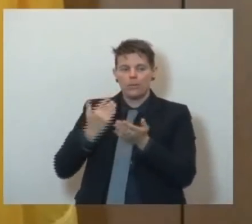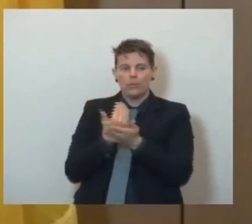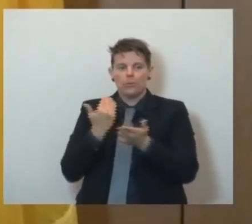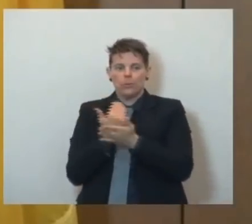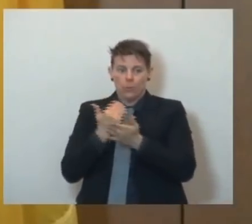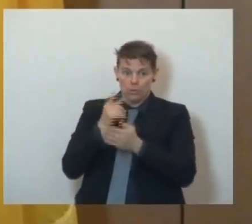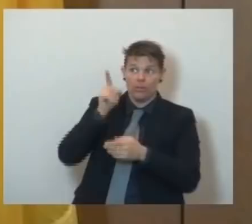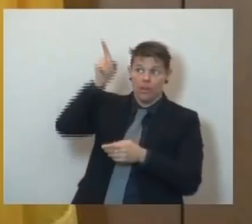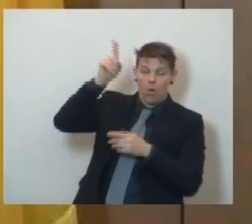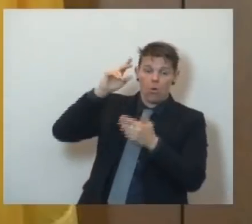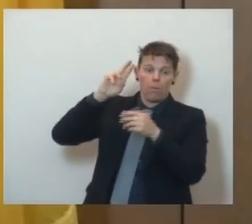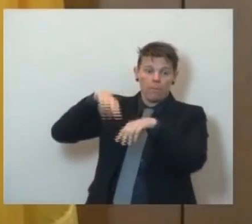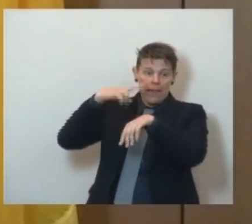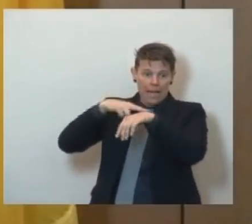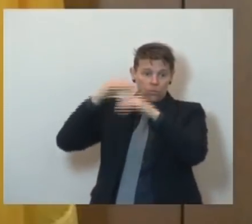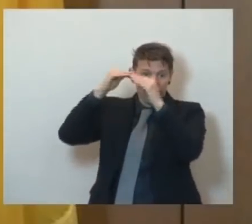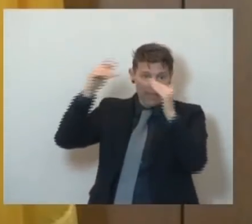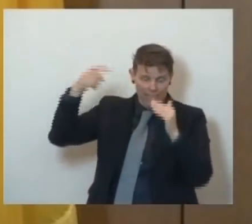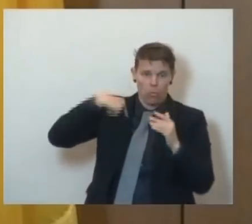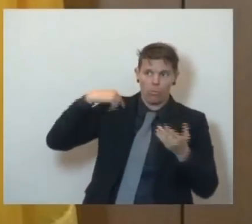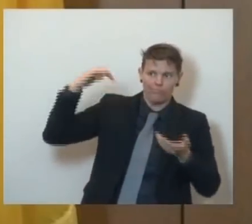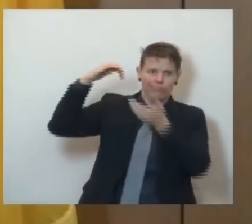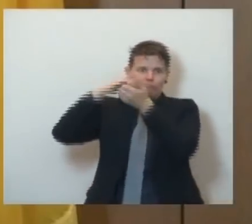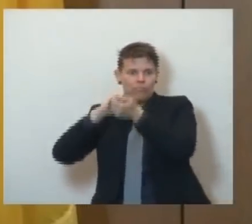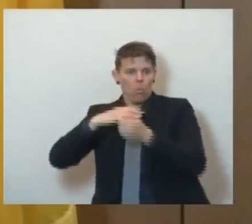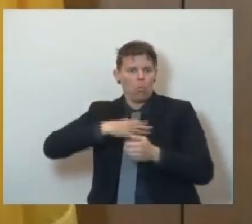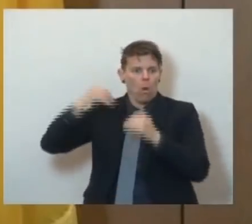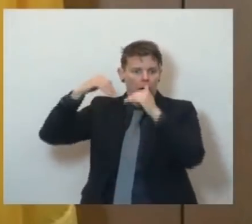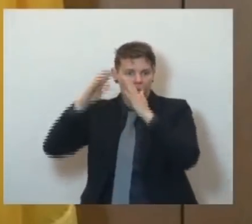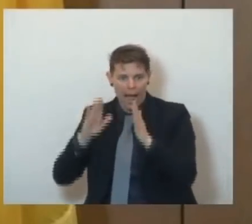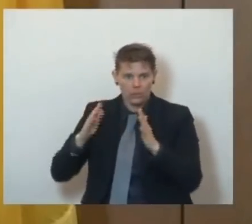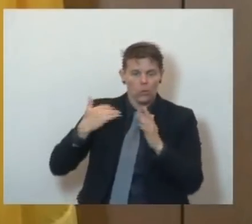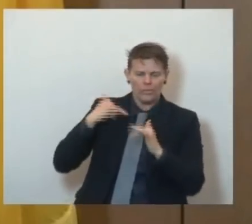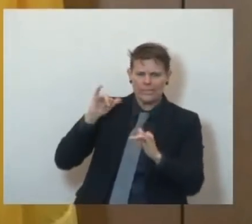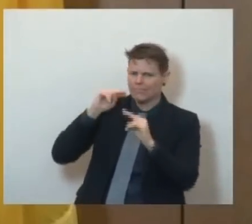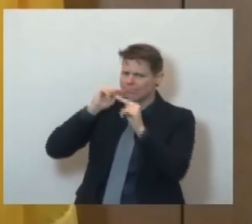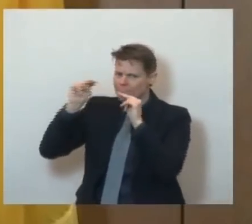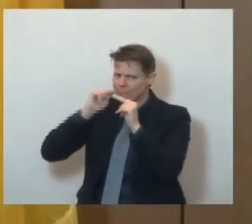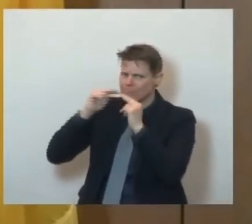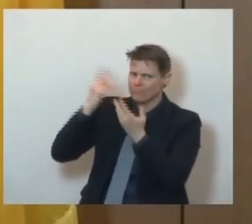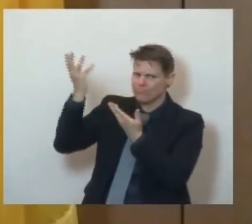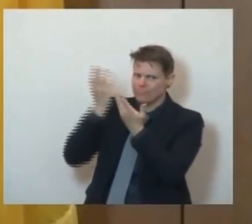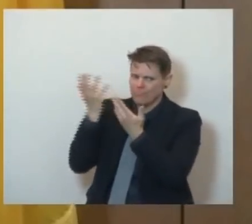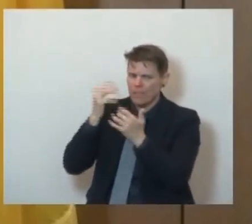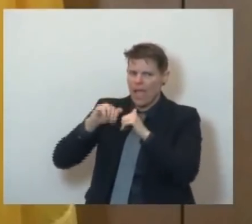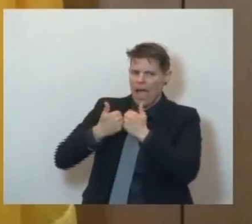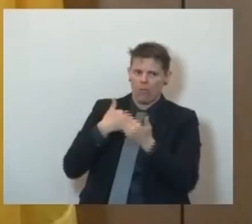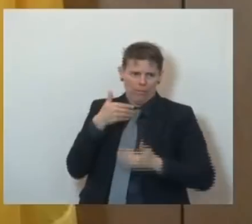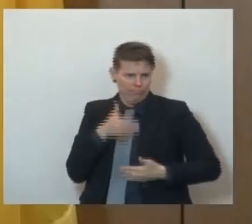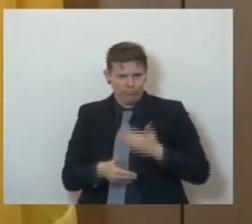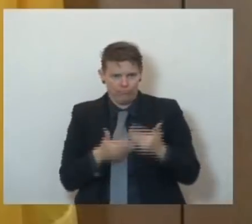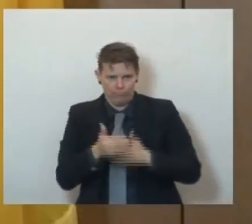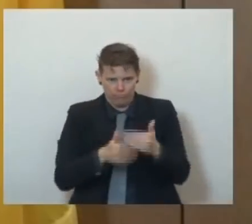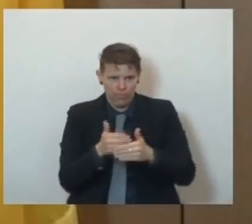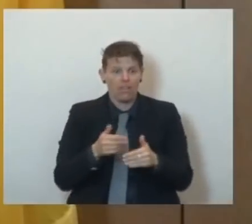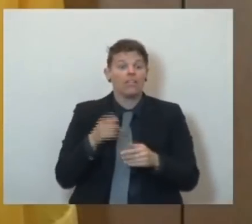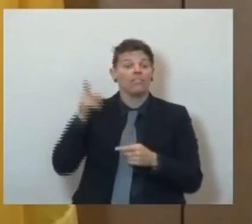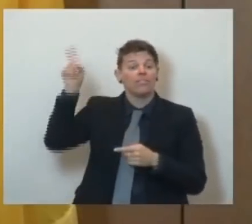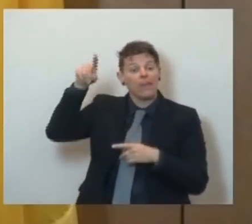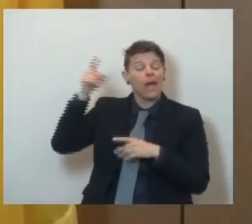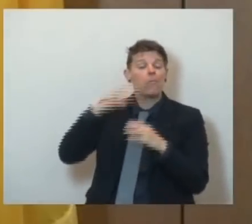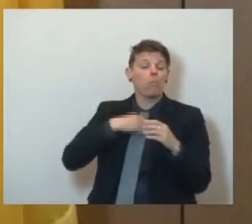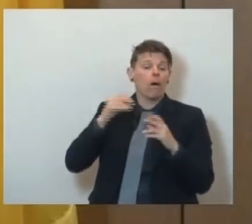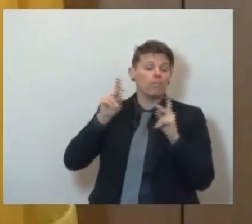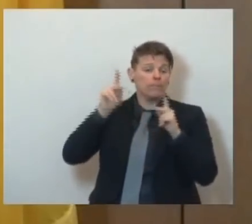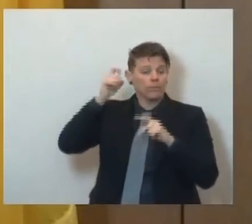about exactly still, believe it or not, what that means, but I can give you this specificity. They've now said, tell us how much